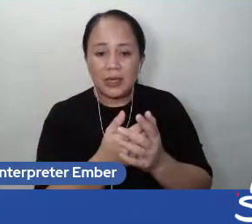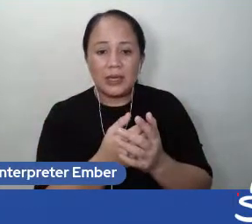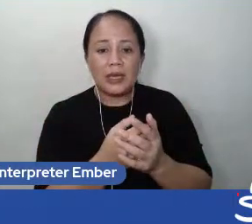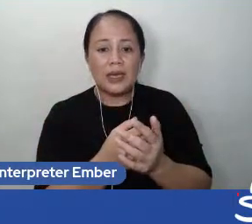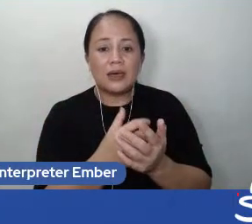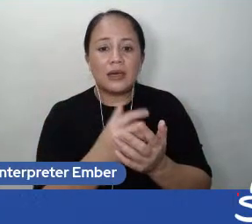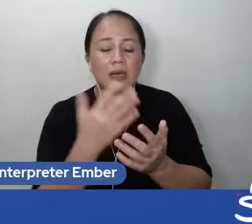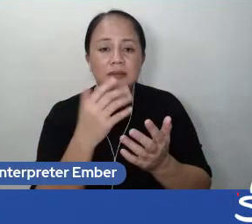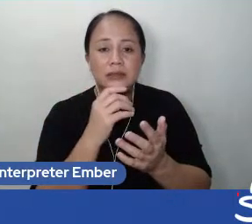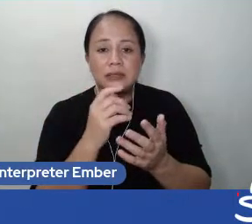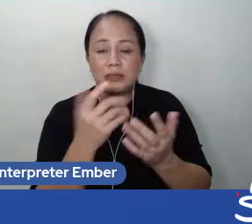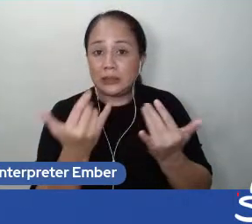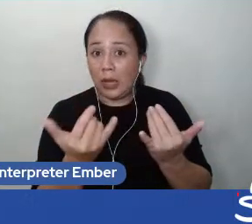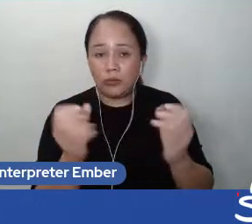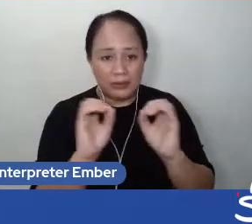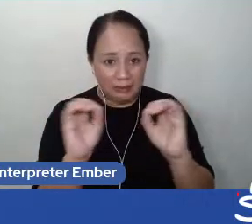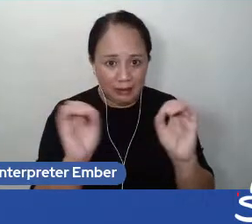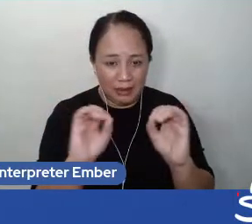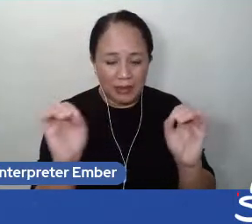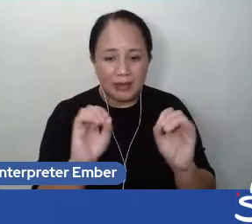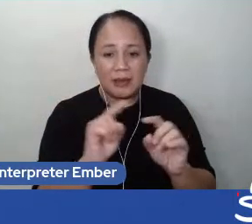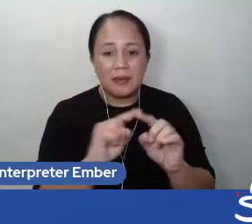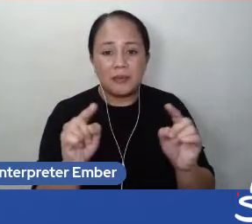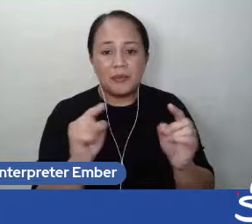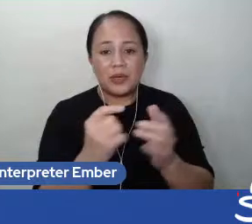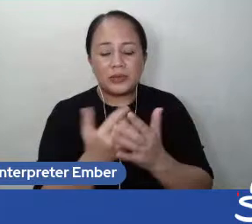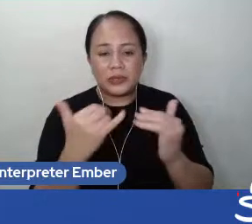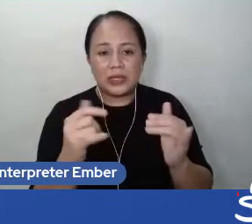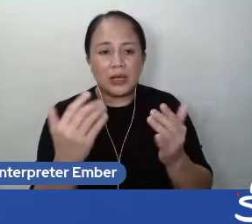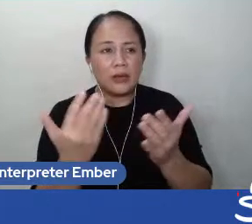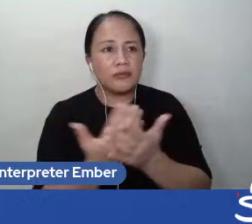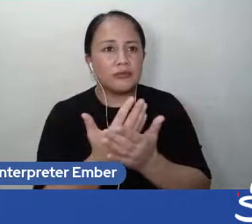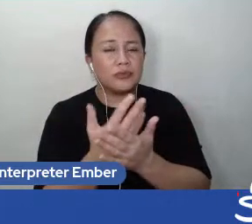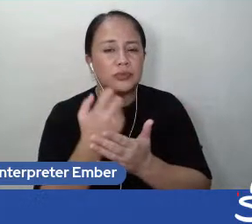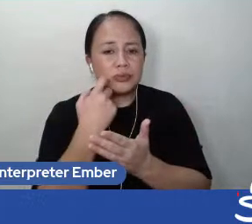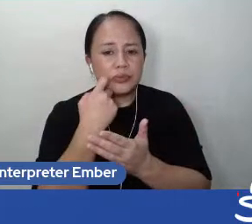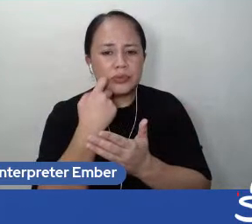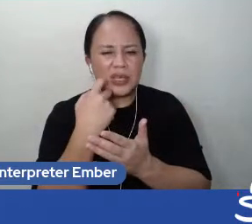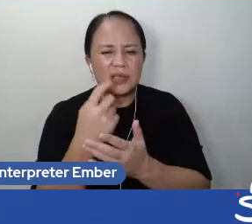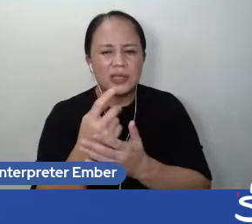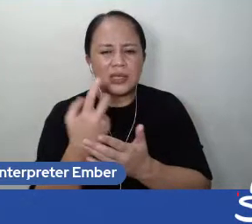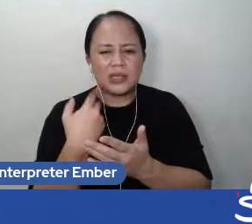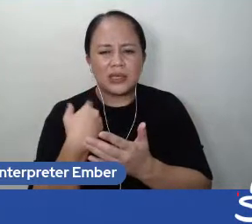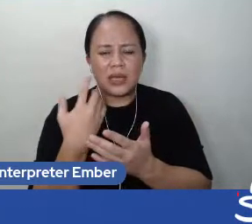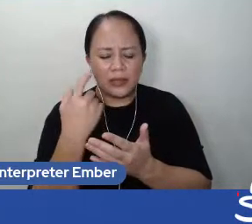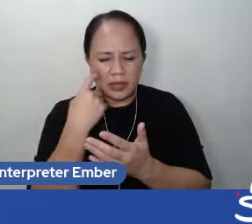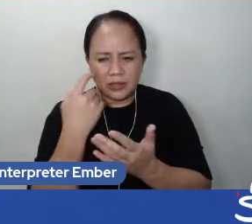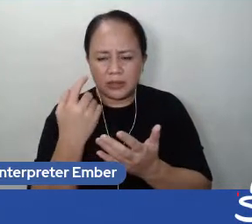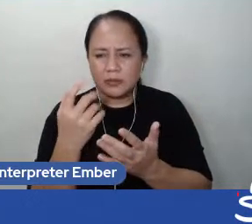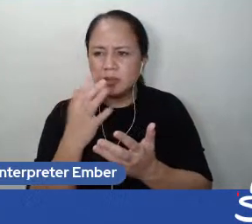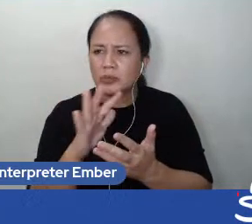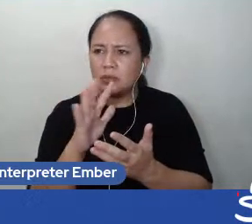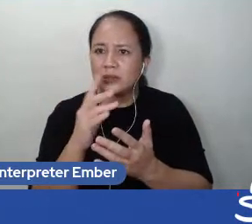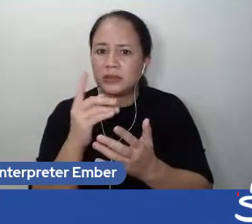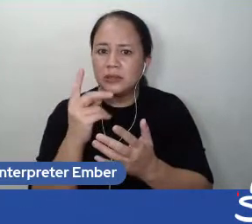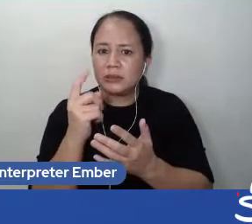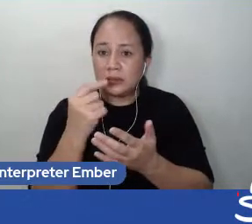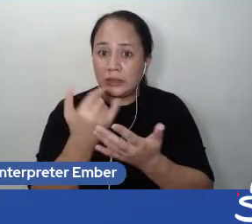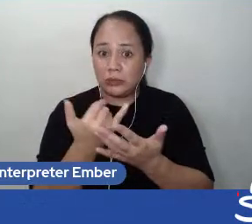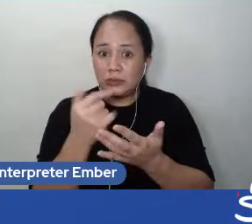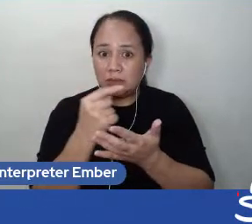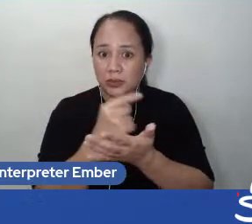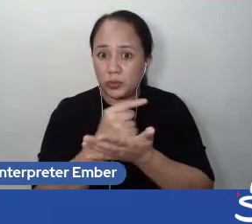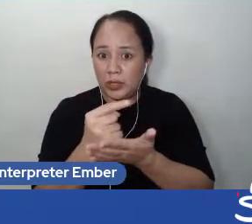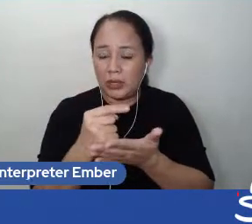not happening at the moment. We've announced them recently, only really recently, I think sometime earlier this week, we made